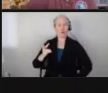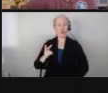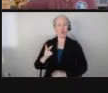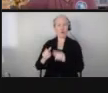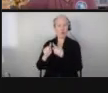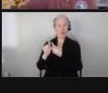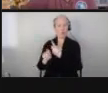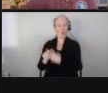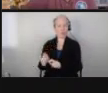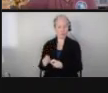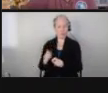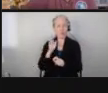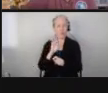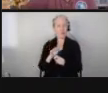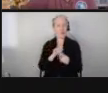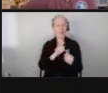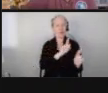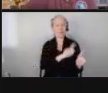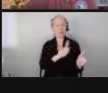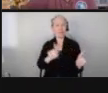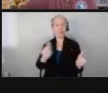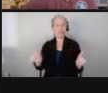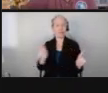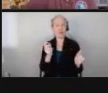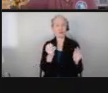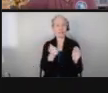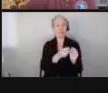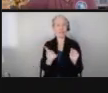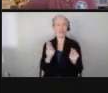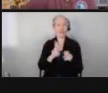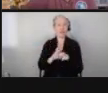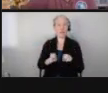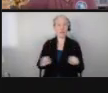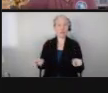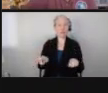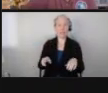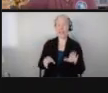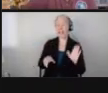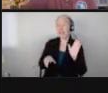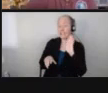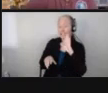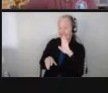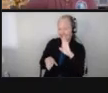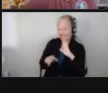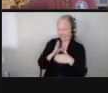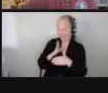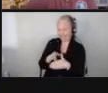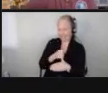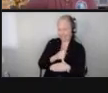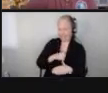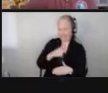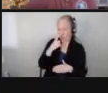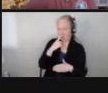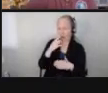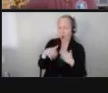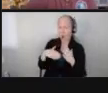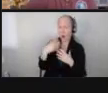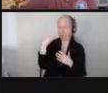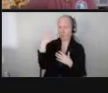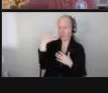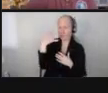answer. And And this is could all the really, panelists put their cameras on? I'm sorry. and so really